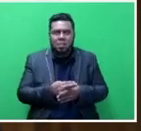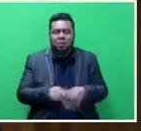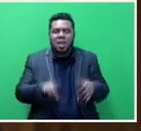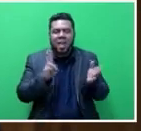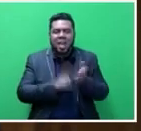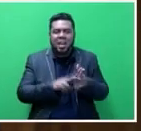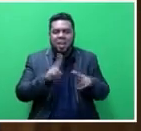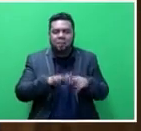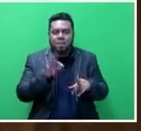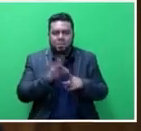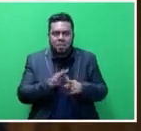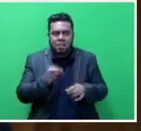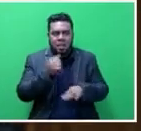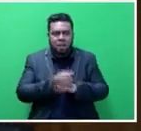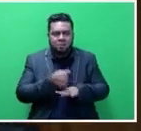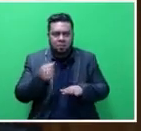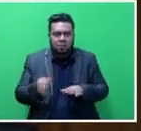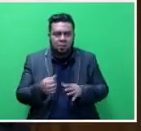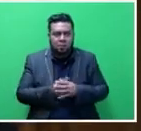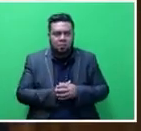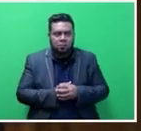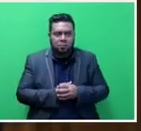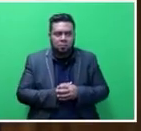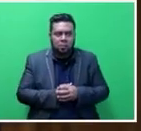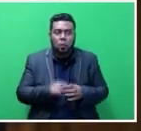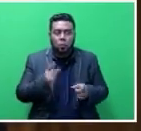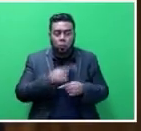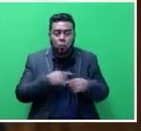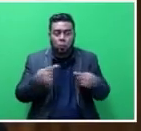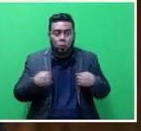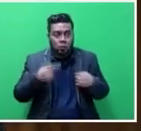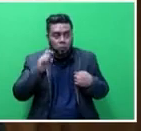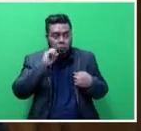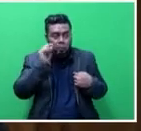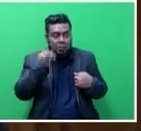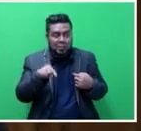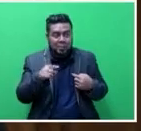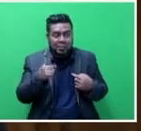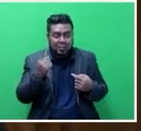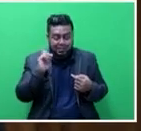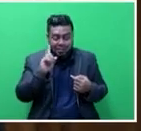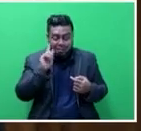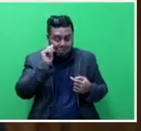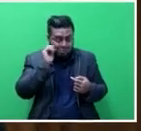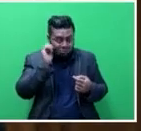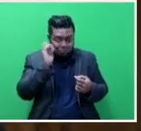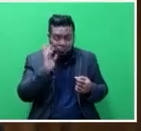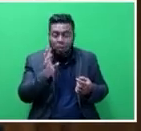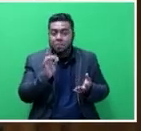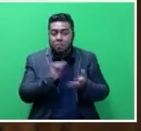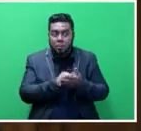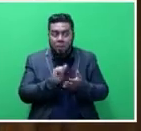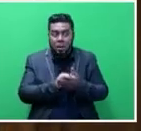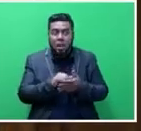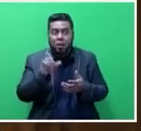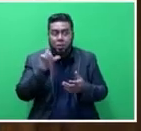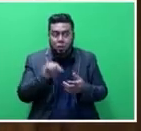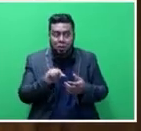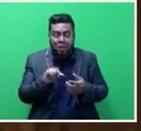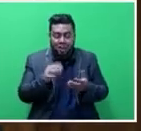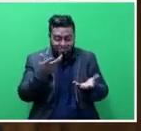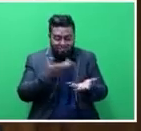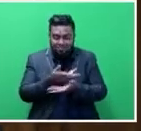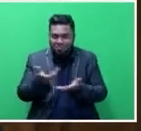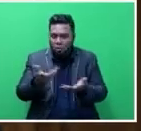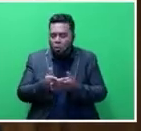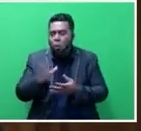NFP government. We will consider the Commission's recommendations seriously and consult